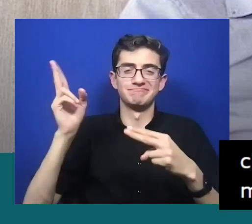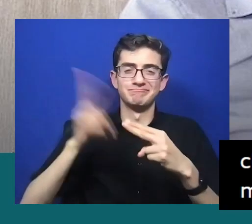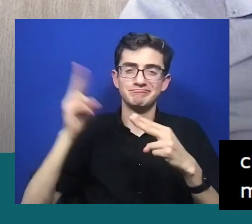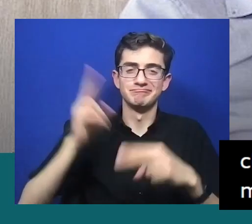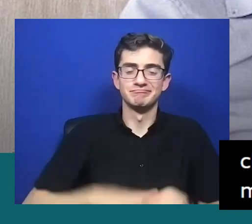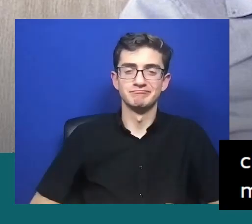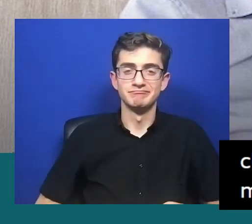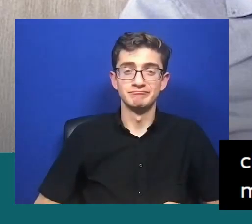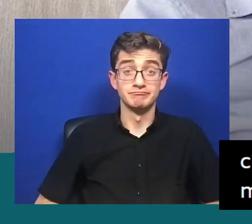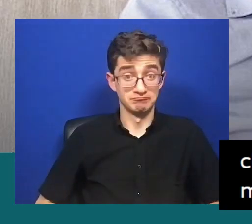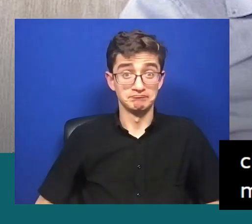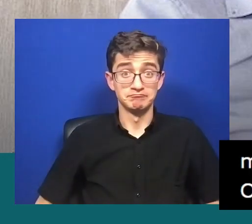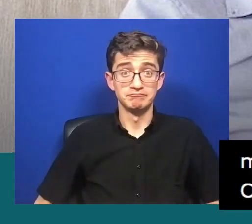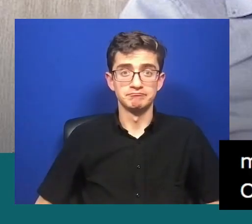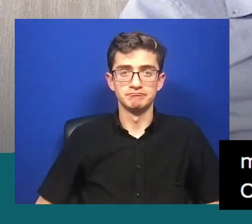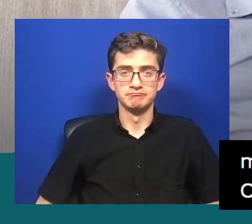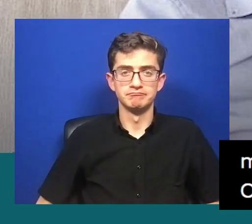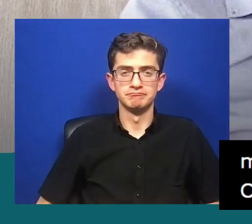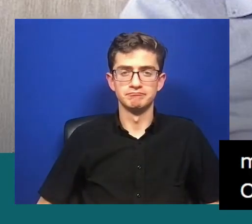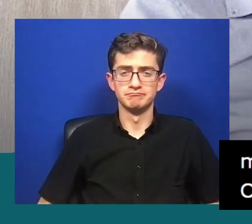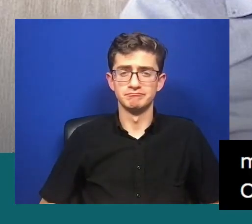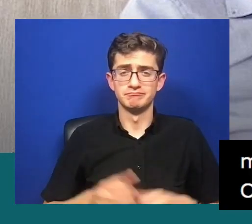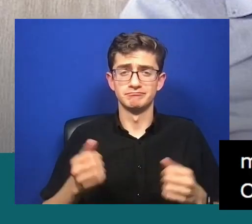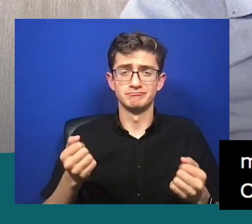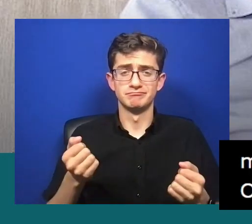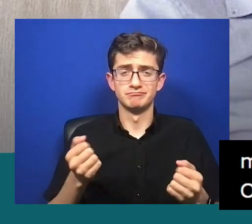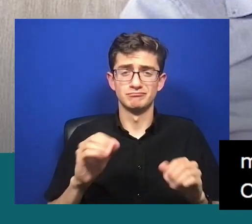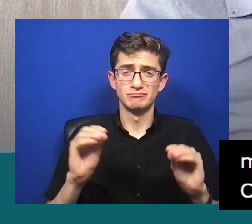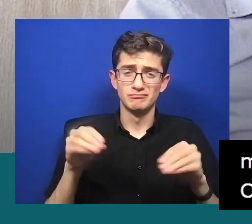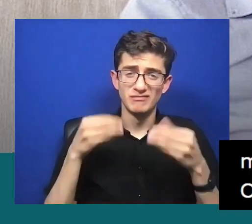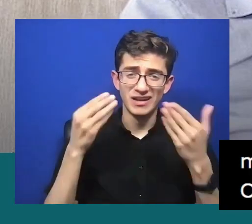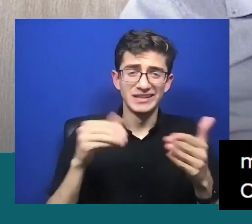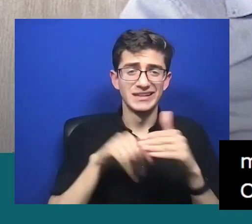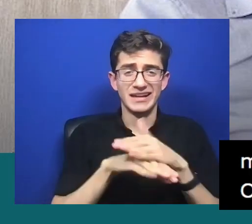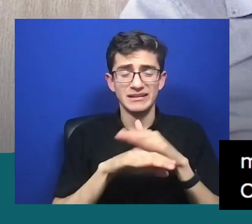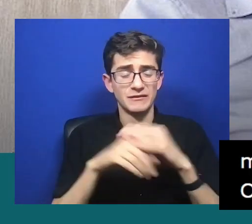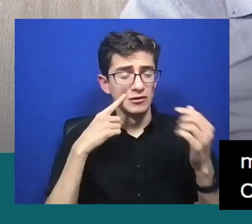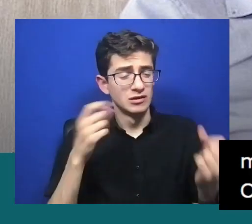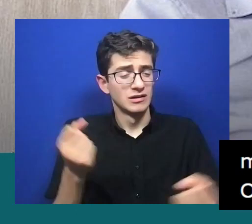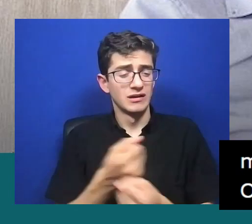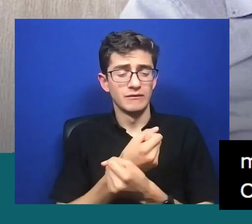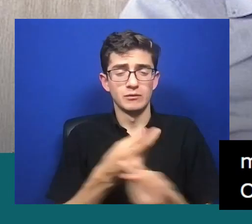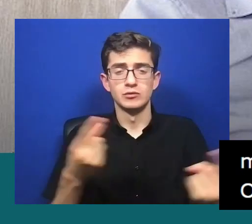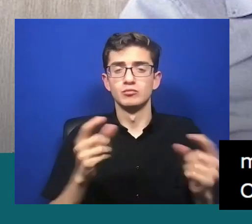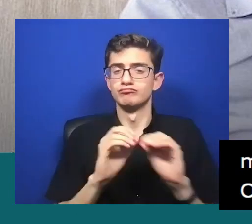Bradley, everything for everybody. So, thank you much,